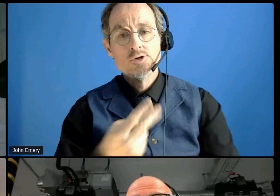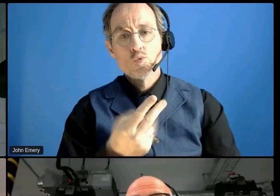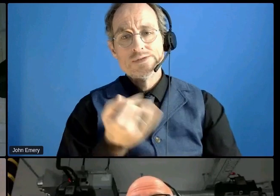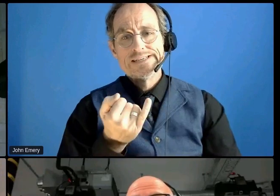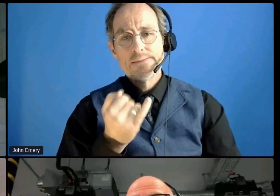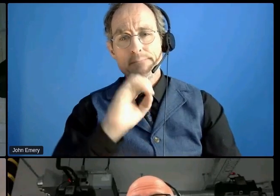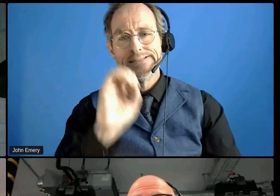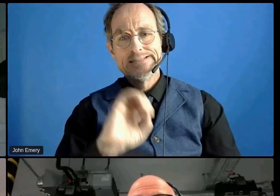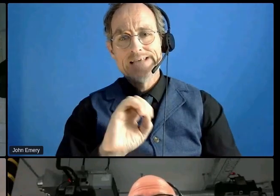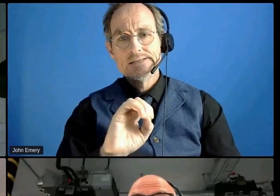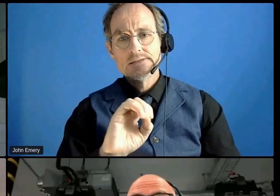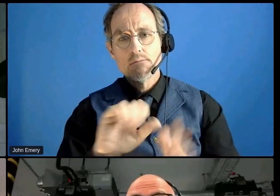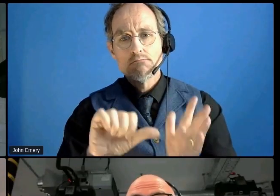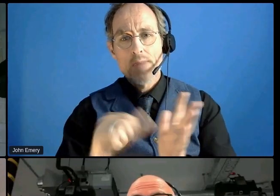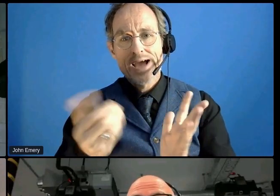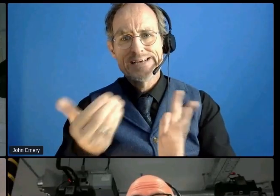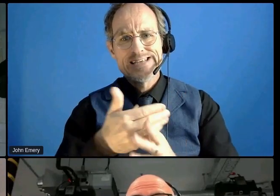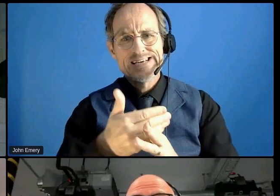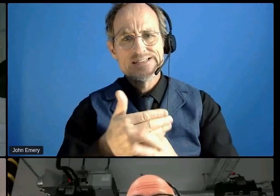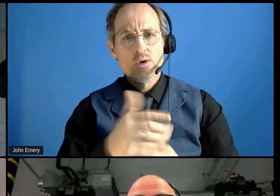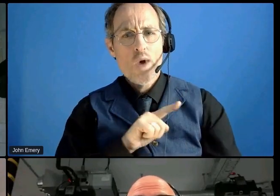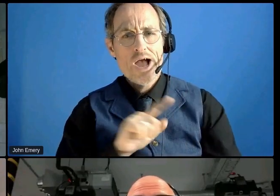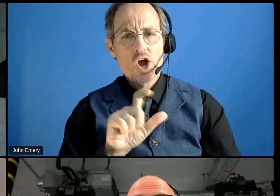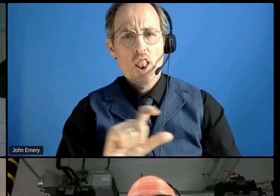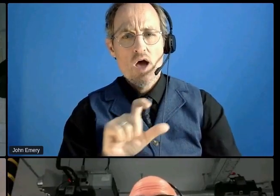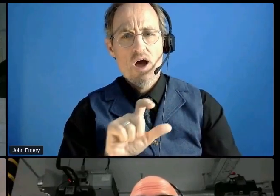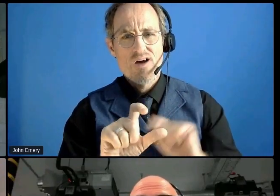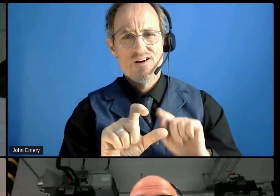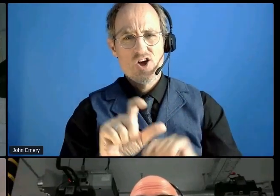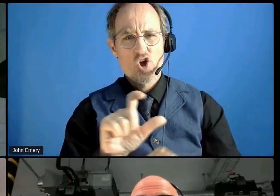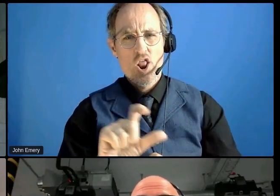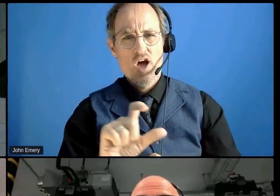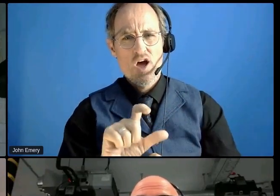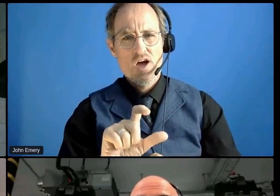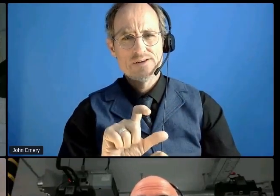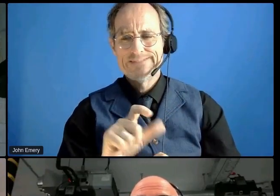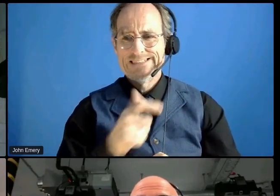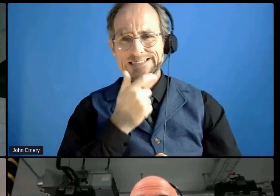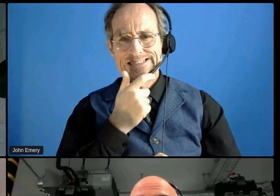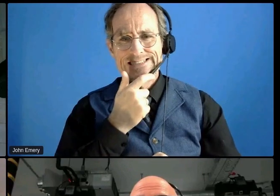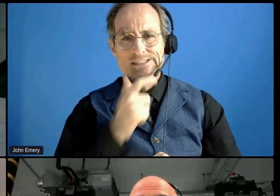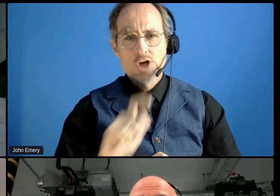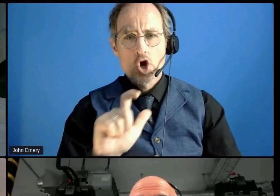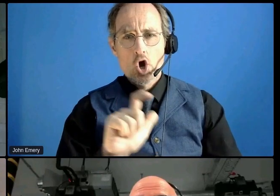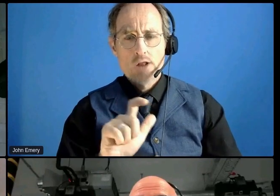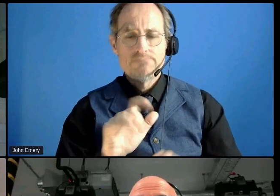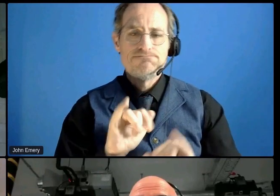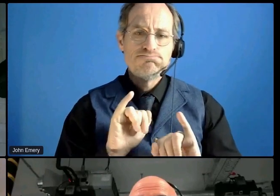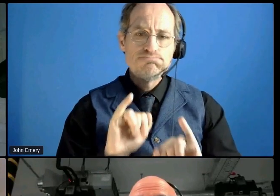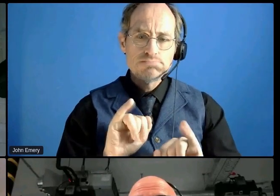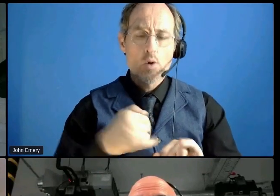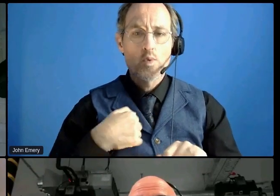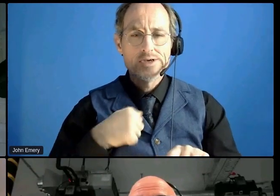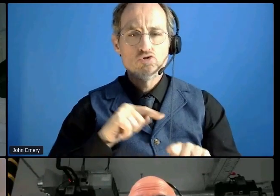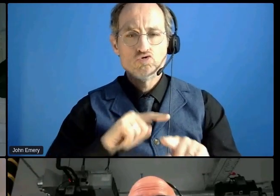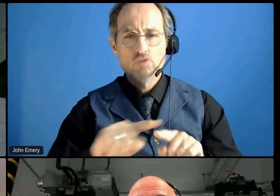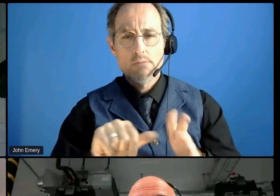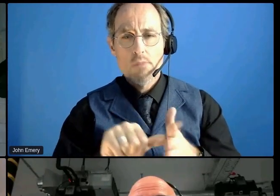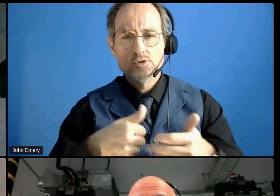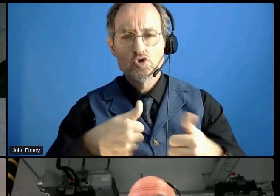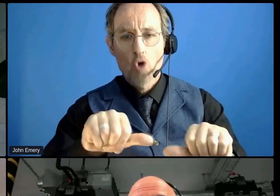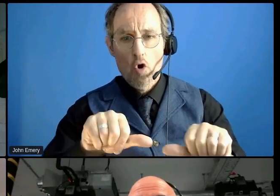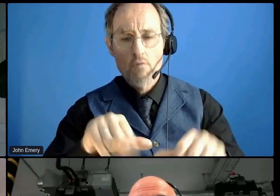years ago, and we have done a lot of work since then. And I would say, you used